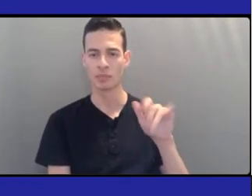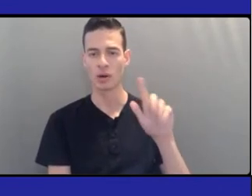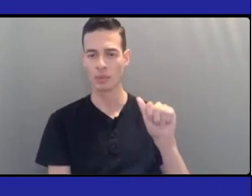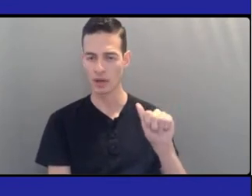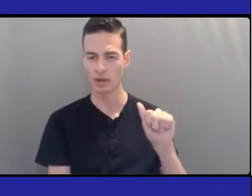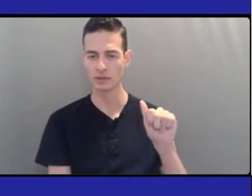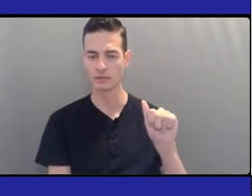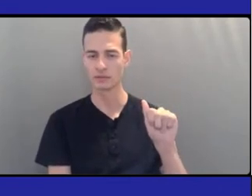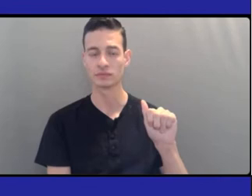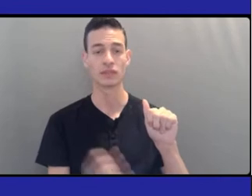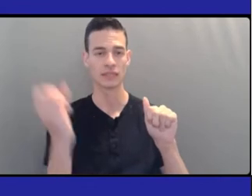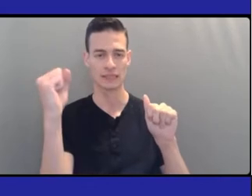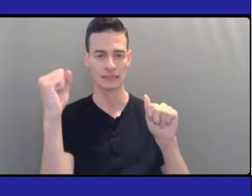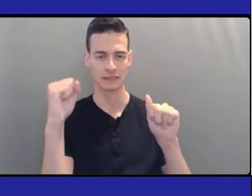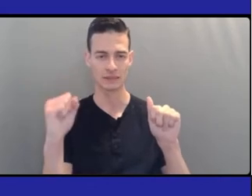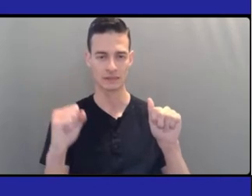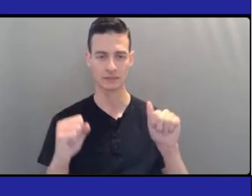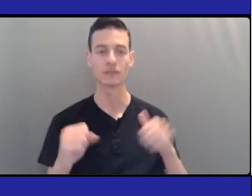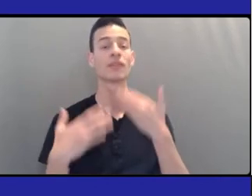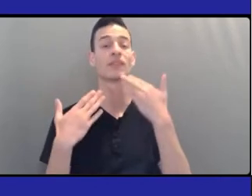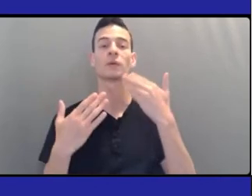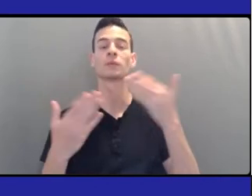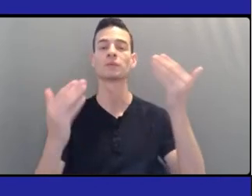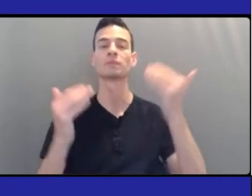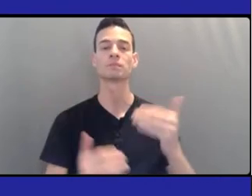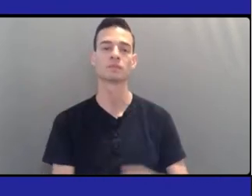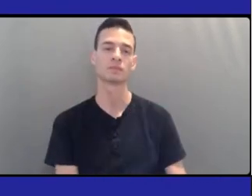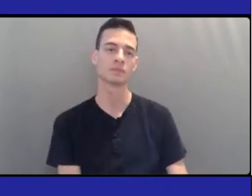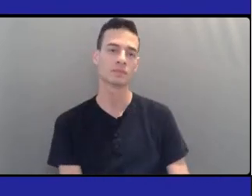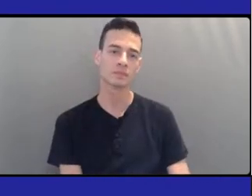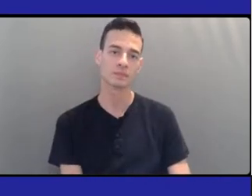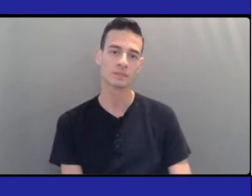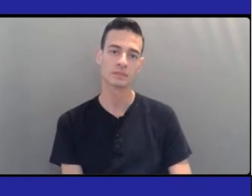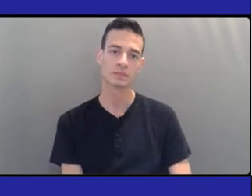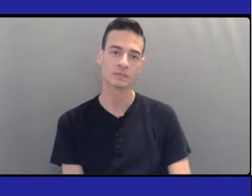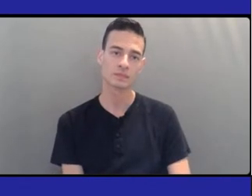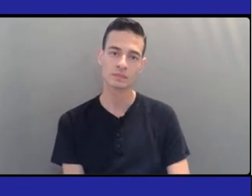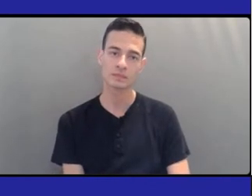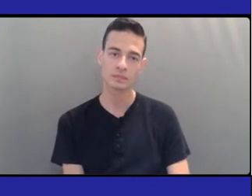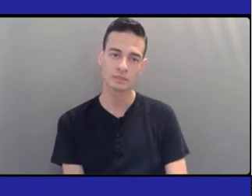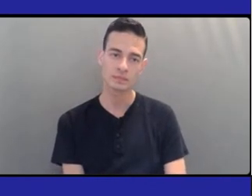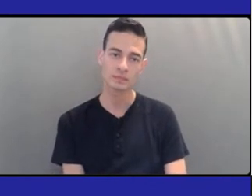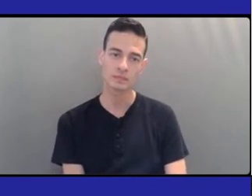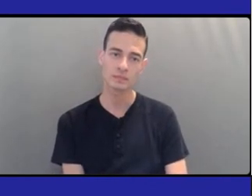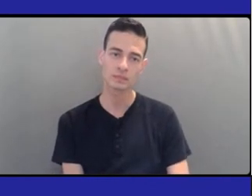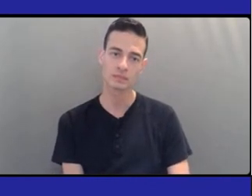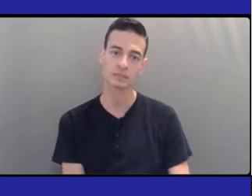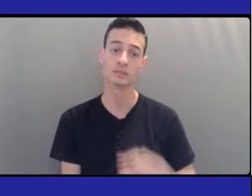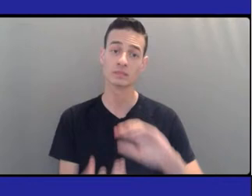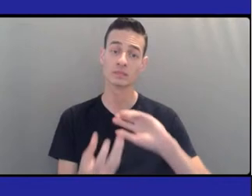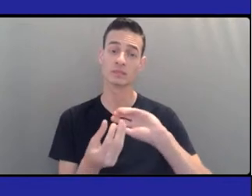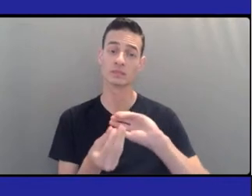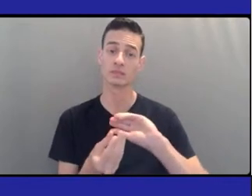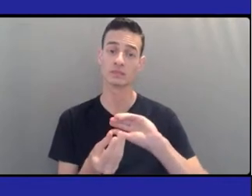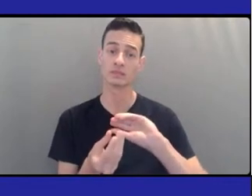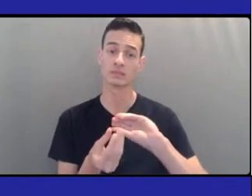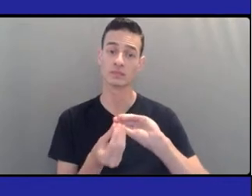Thank you so much. Thank you. Let's move on to the next one, which is number 12 on your